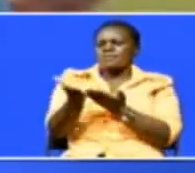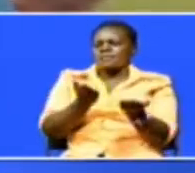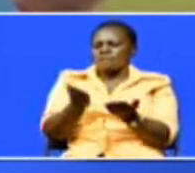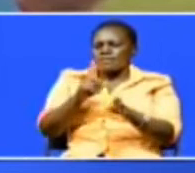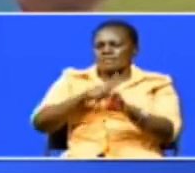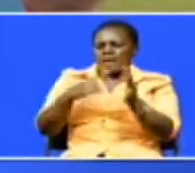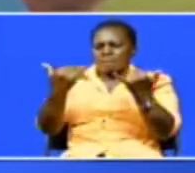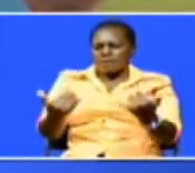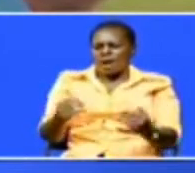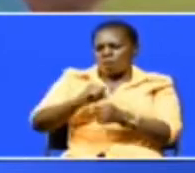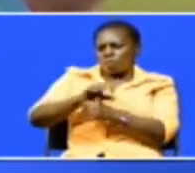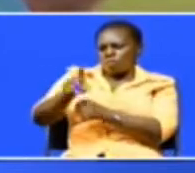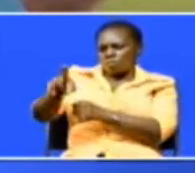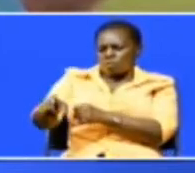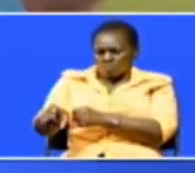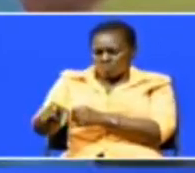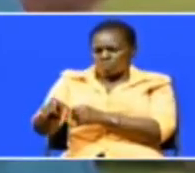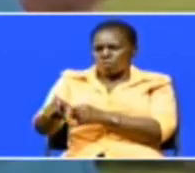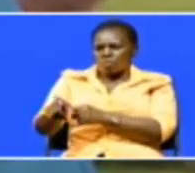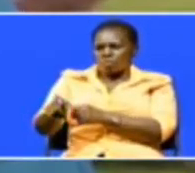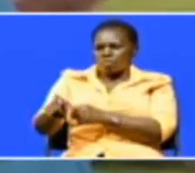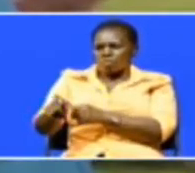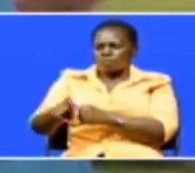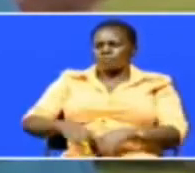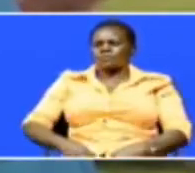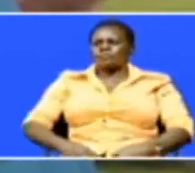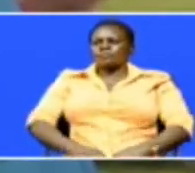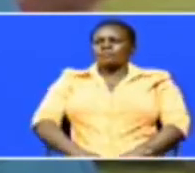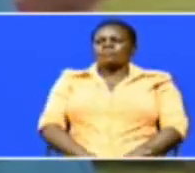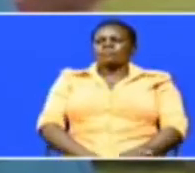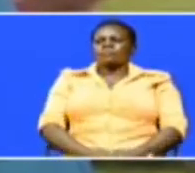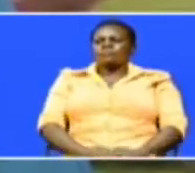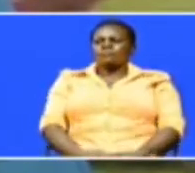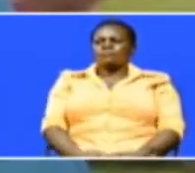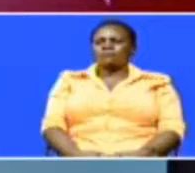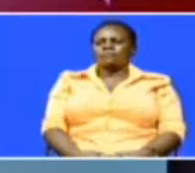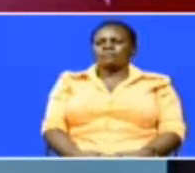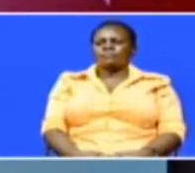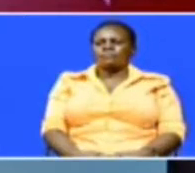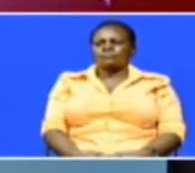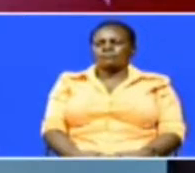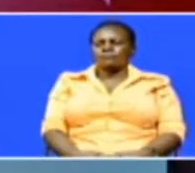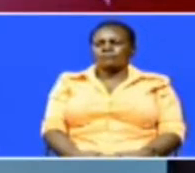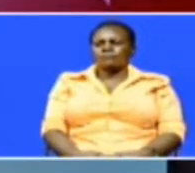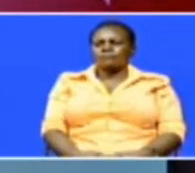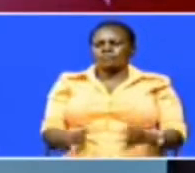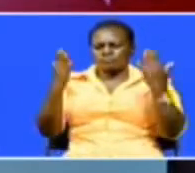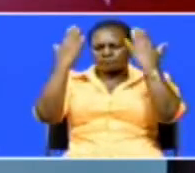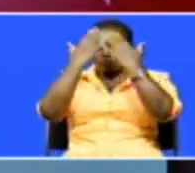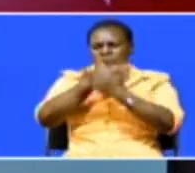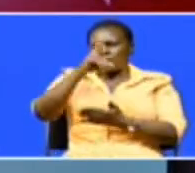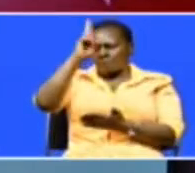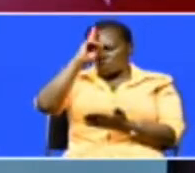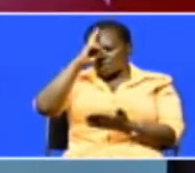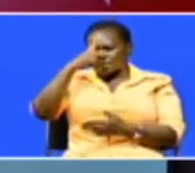especially during this time of COVID-19 pandemic. Willie Sige, KTN News, Kakamega. Tonight's police